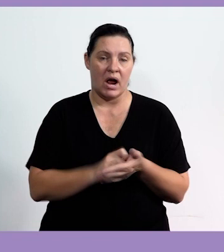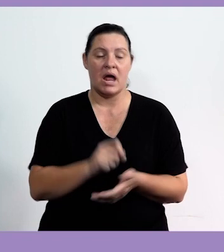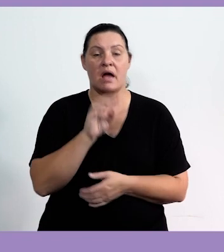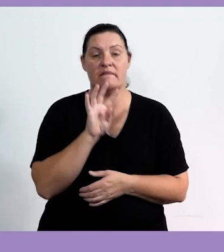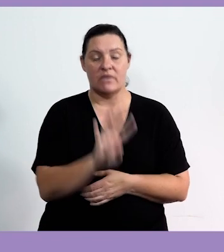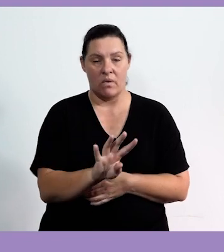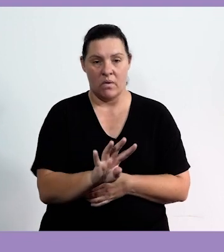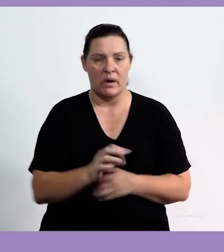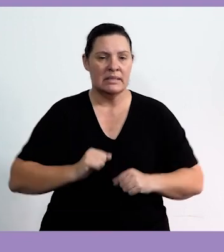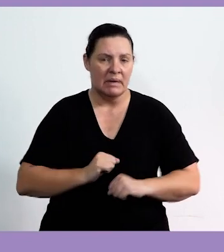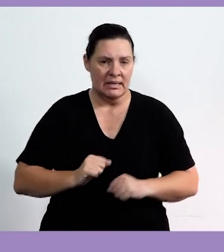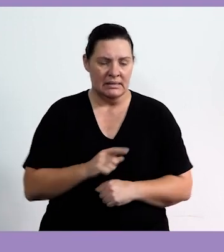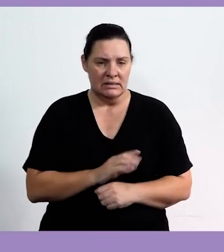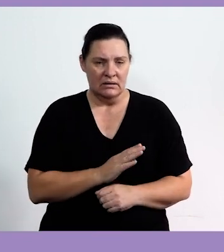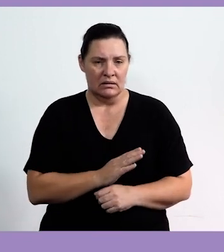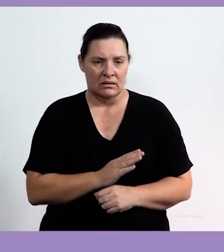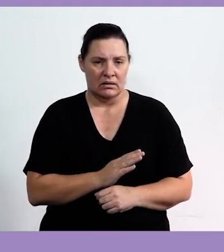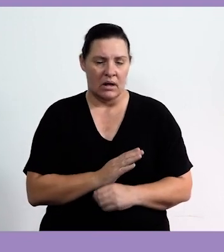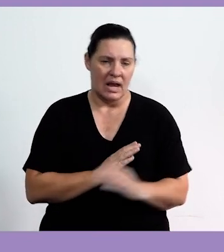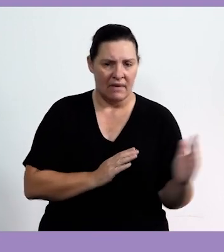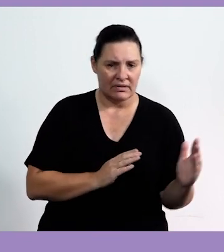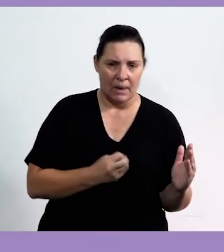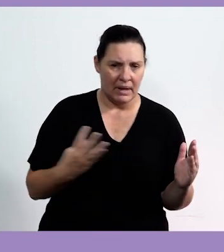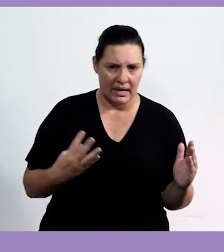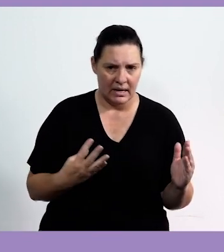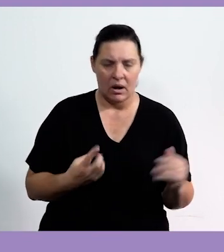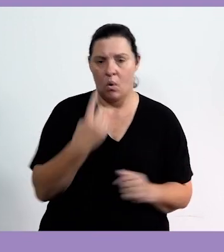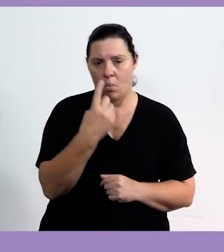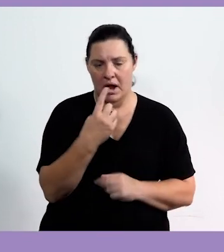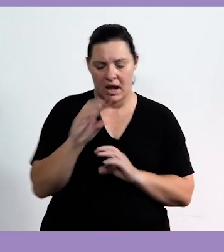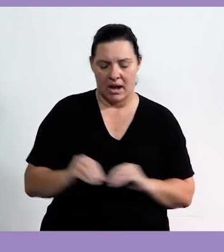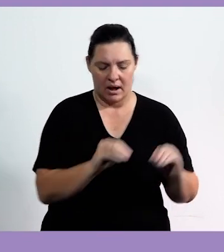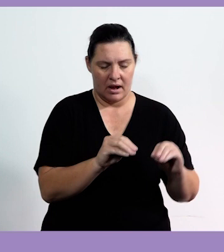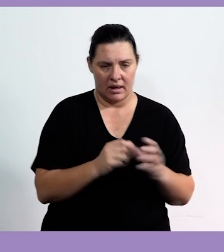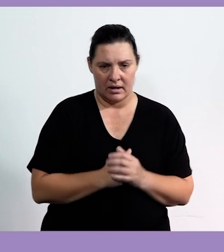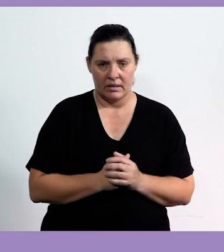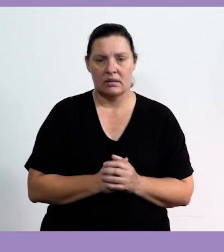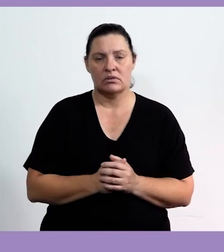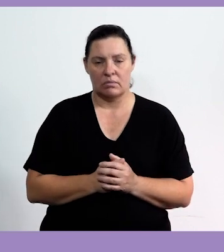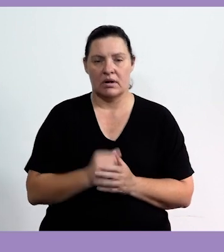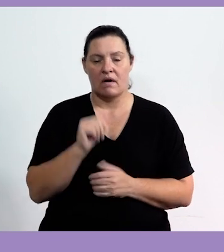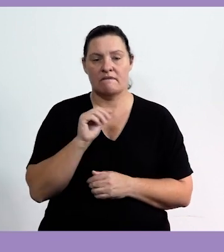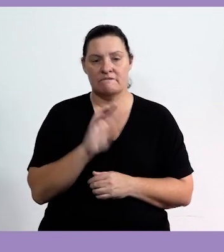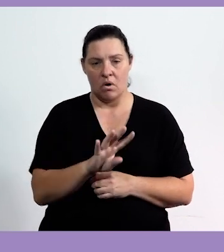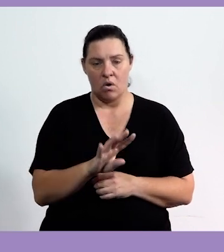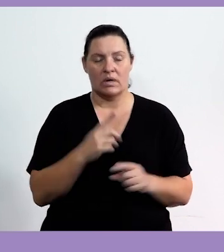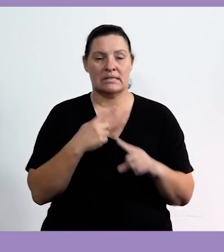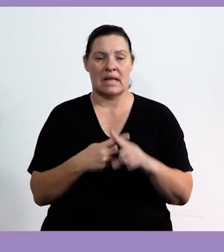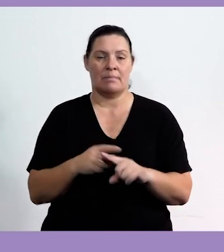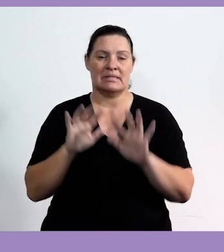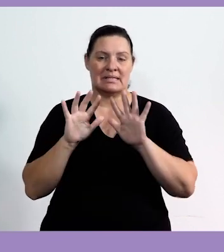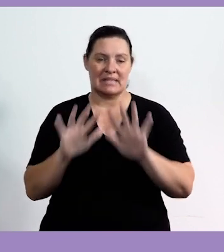going to write that as 4. And how many spaces does it shift to the left? It is only 1 space. So that is going to be